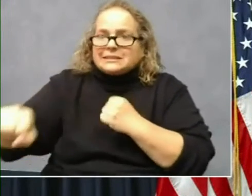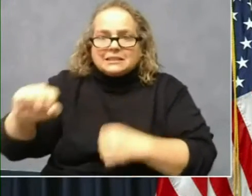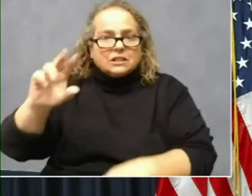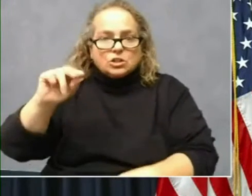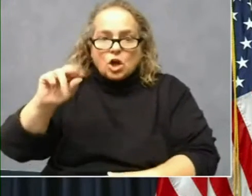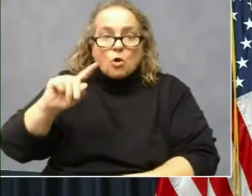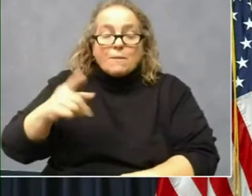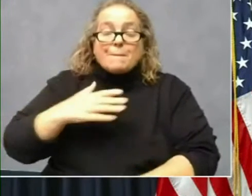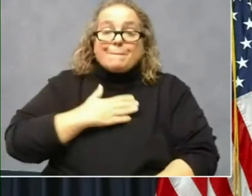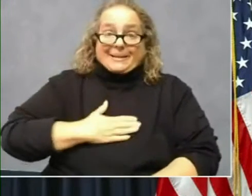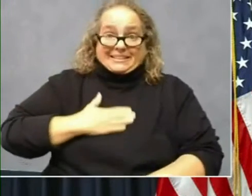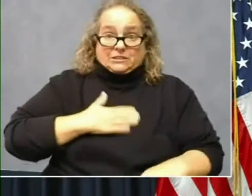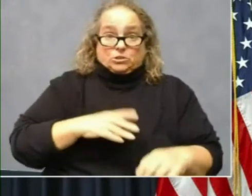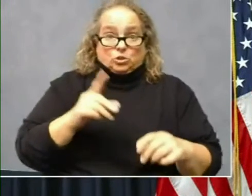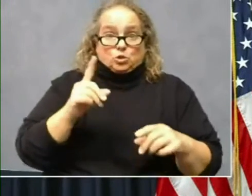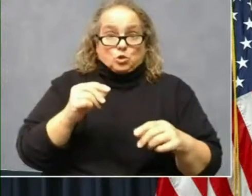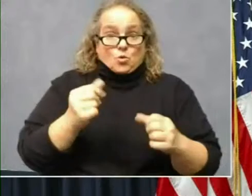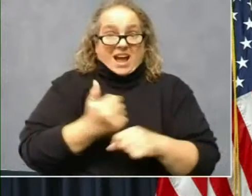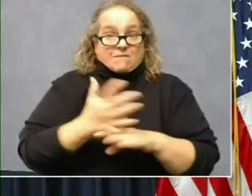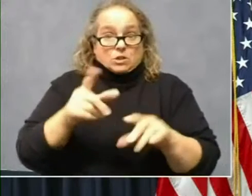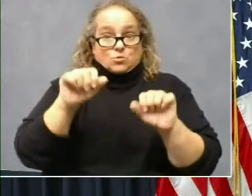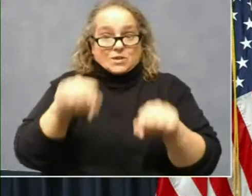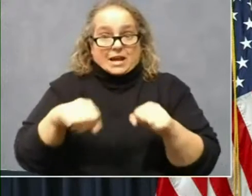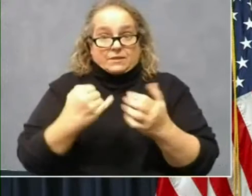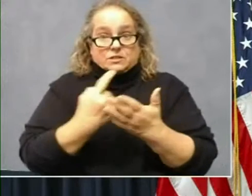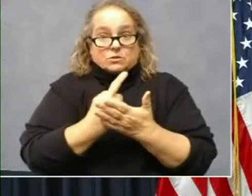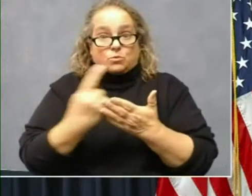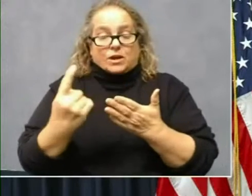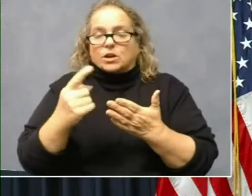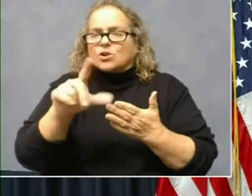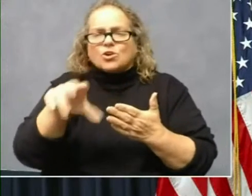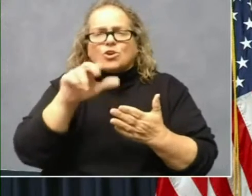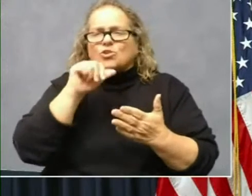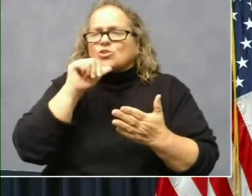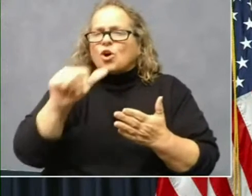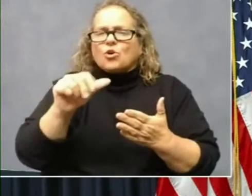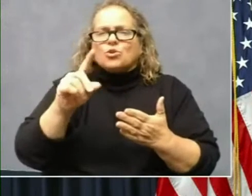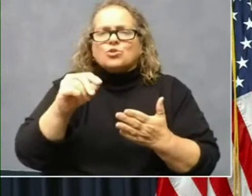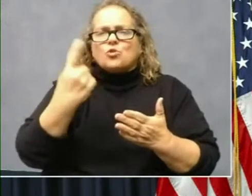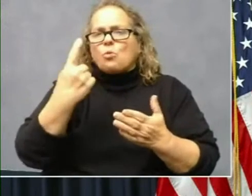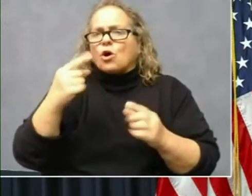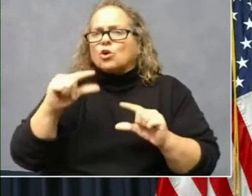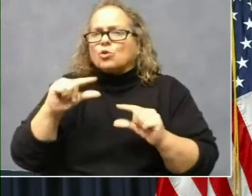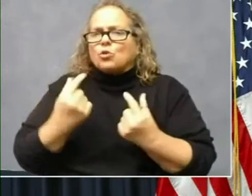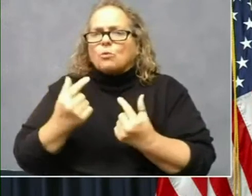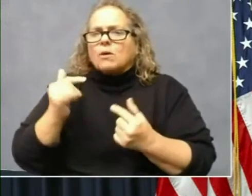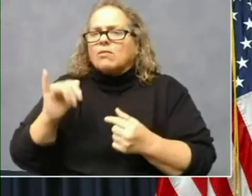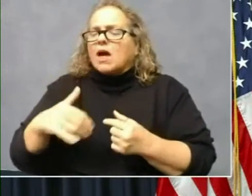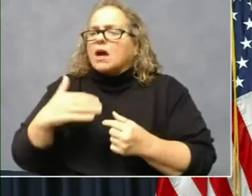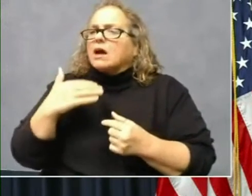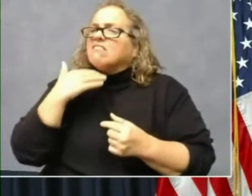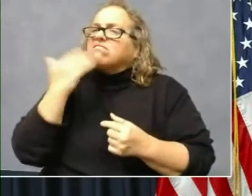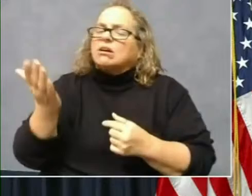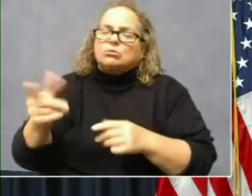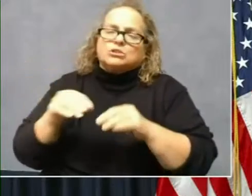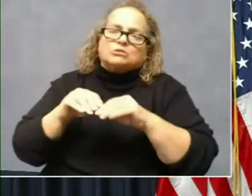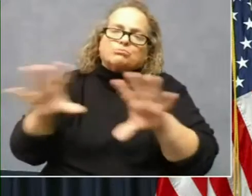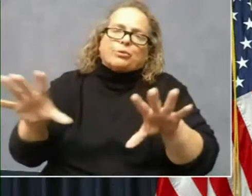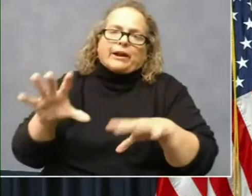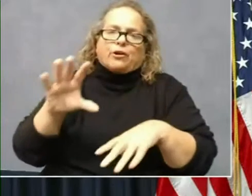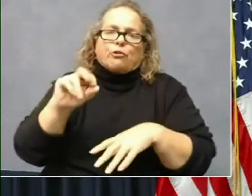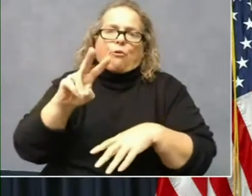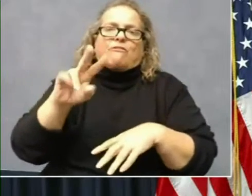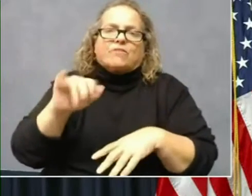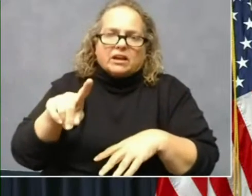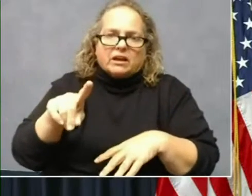Don't be the groups that aren't complying. If you're the one restaurant in town that's open, you're certainly spreading COVID because everybody's going to the same